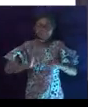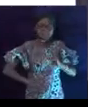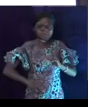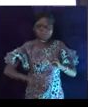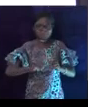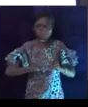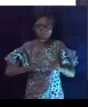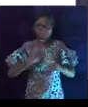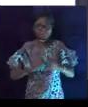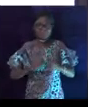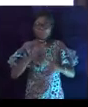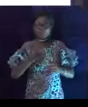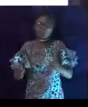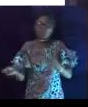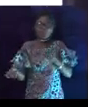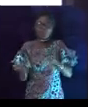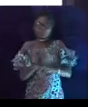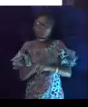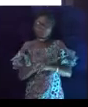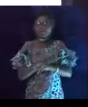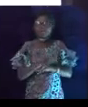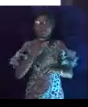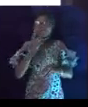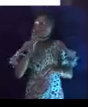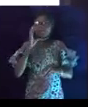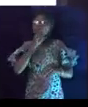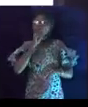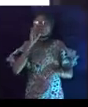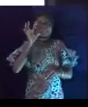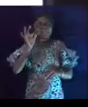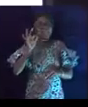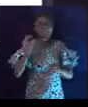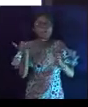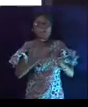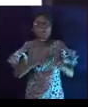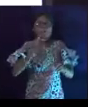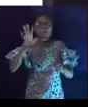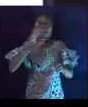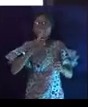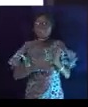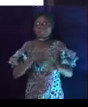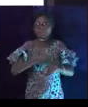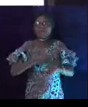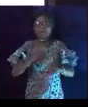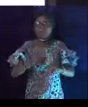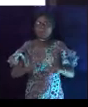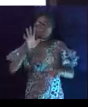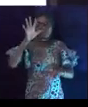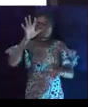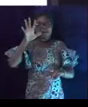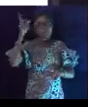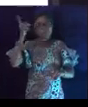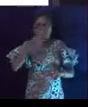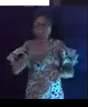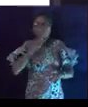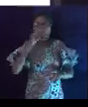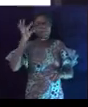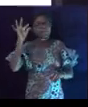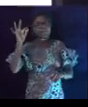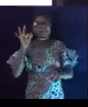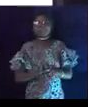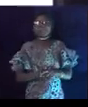by 5 all over 9. I'll take that again. When you are going from Fahrenheit back to Celsius, the first thing you must do is